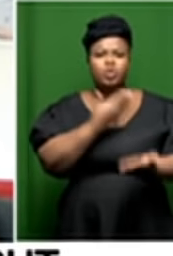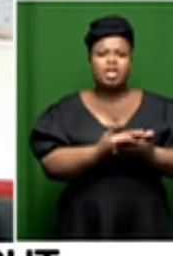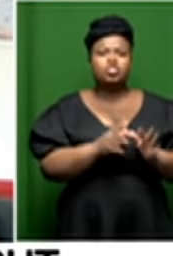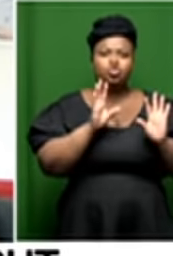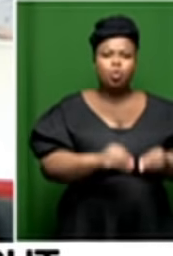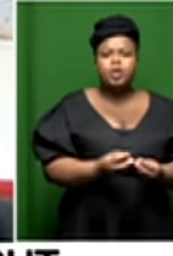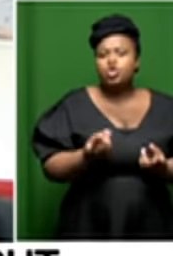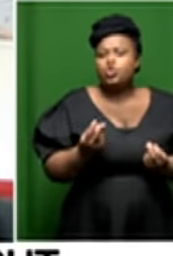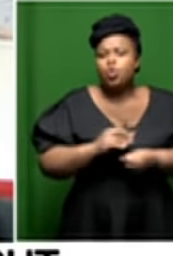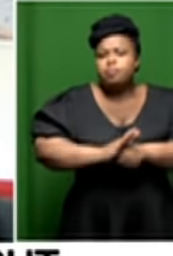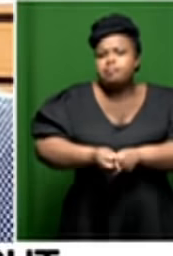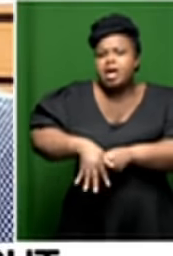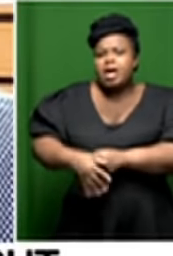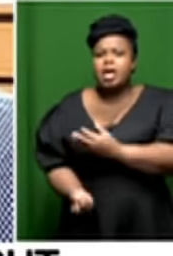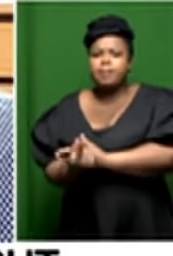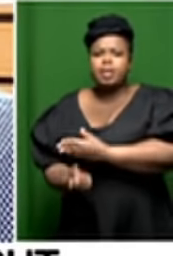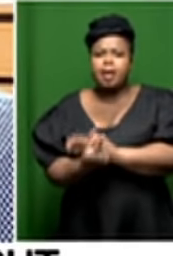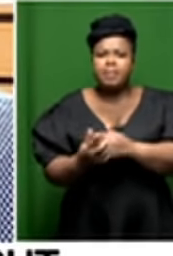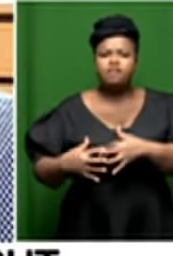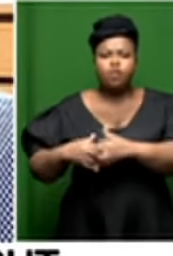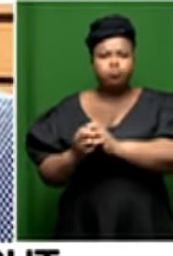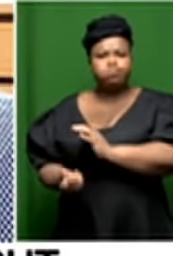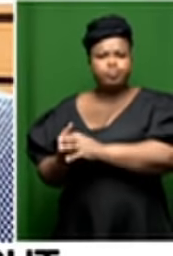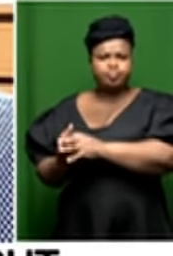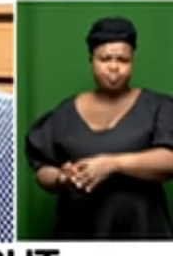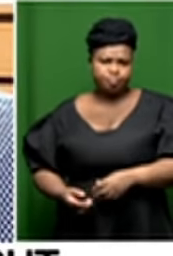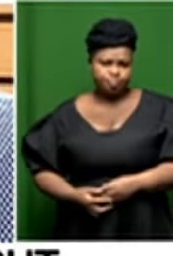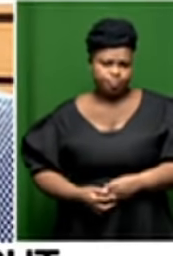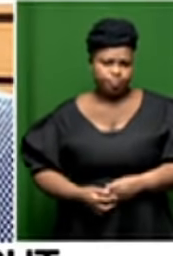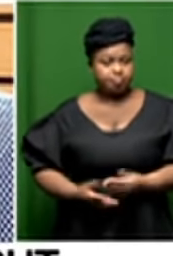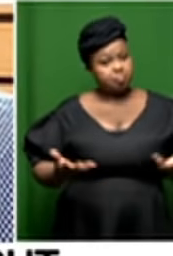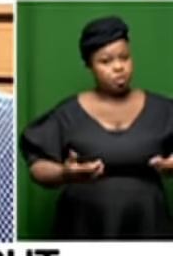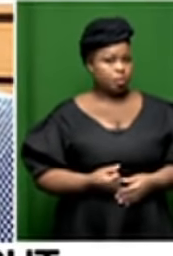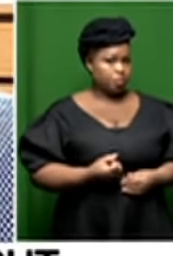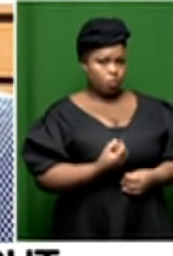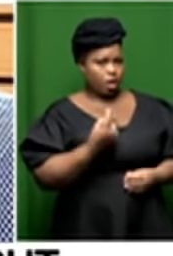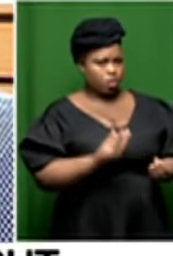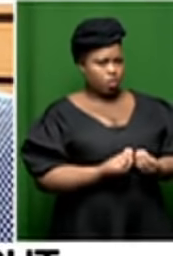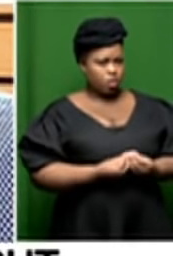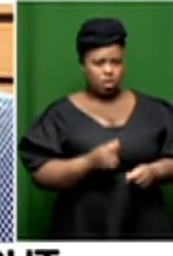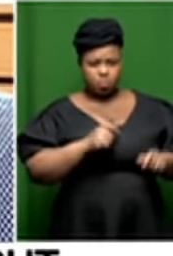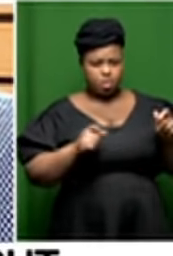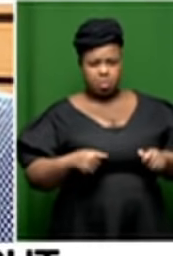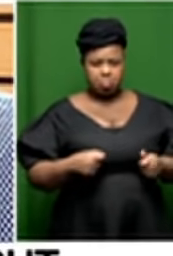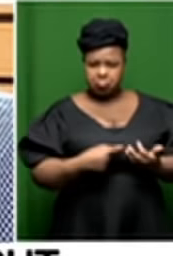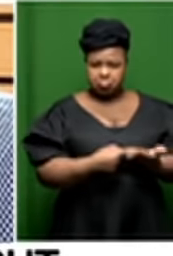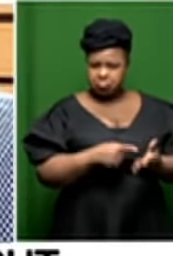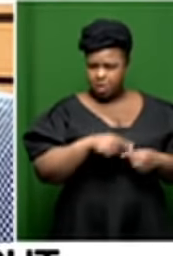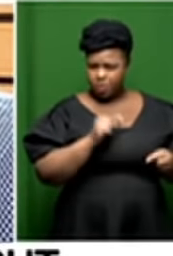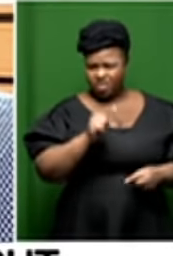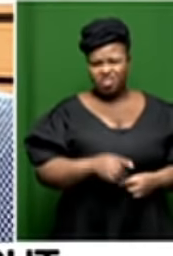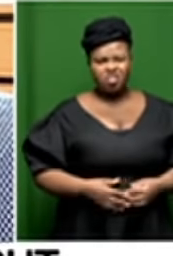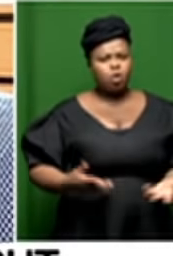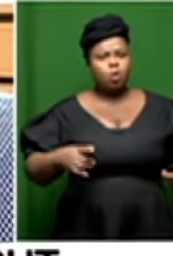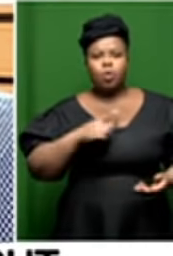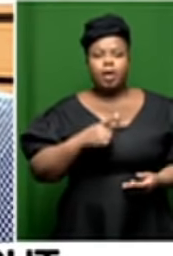from emerging. Yeah. So, I mean, that's one thing that people are, I suppose, debating right now, and perhaps you can talk to us about this, is